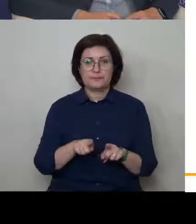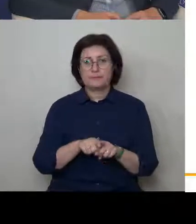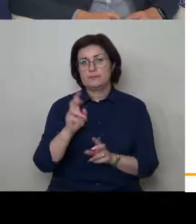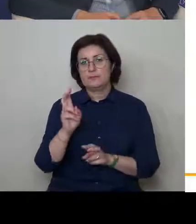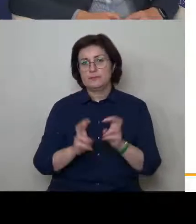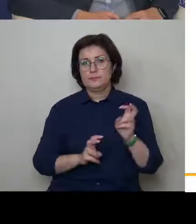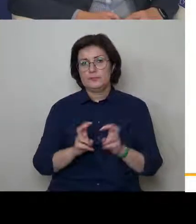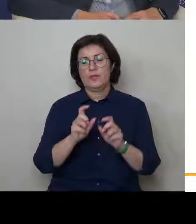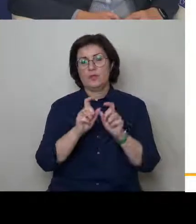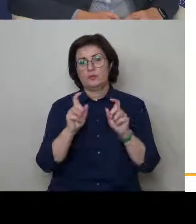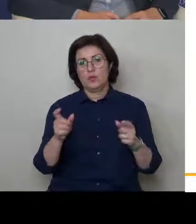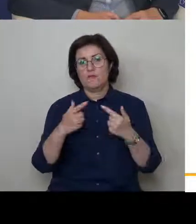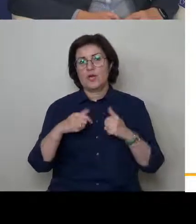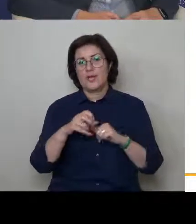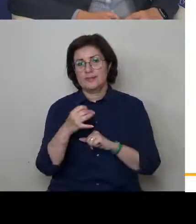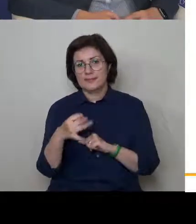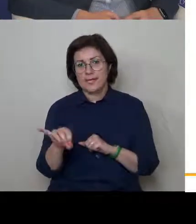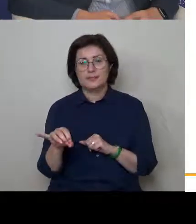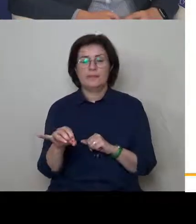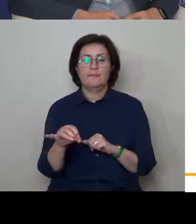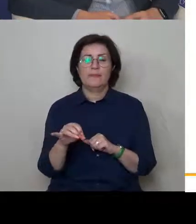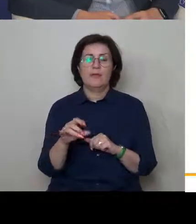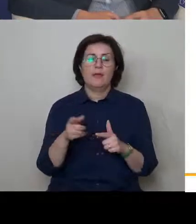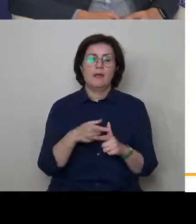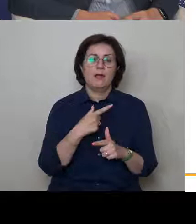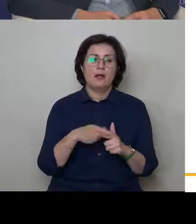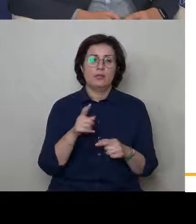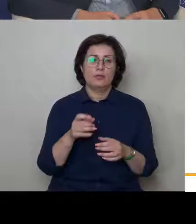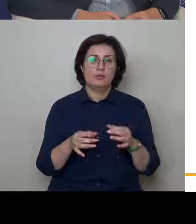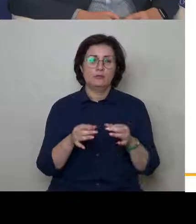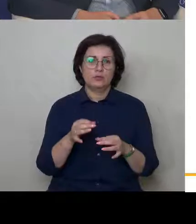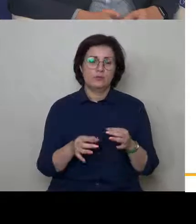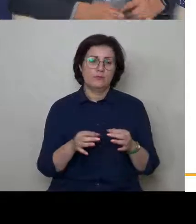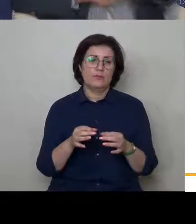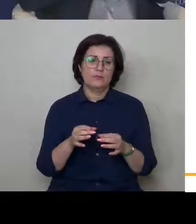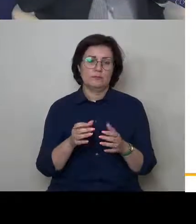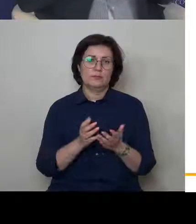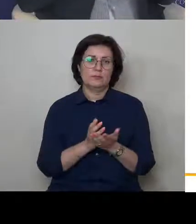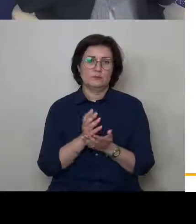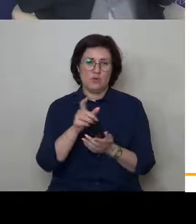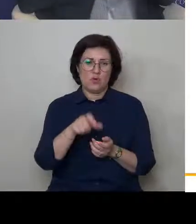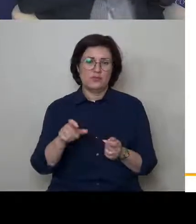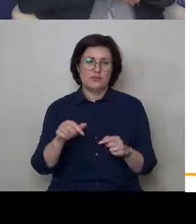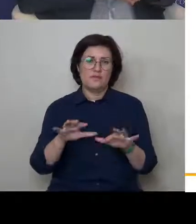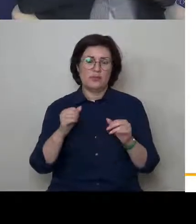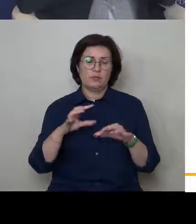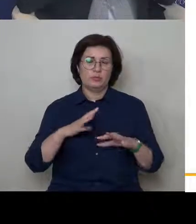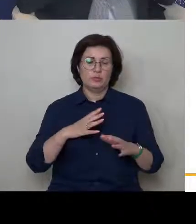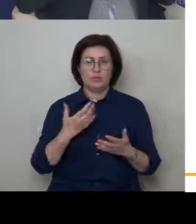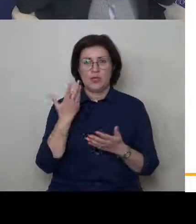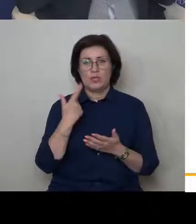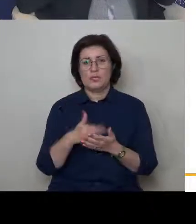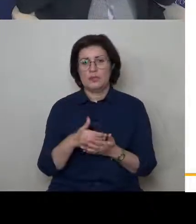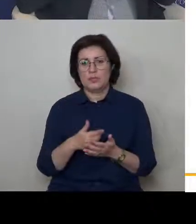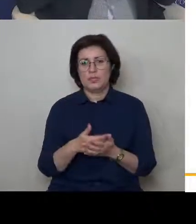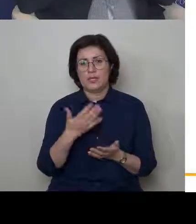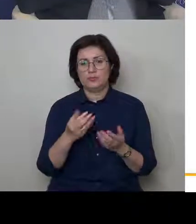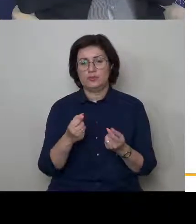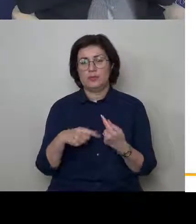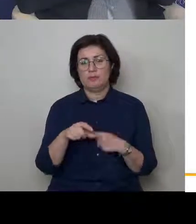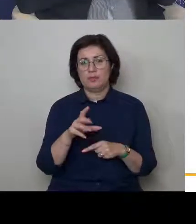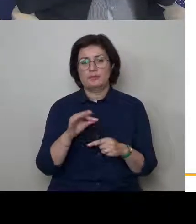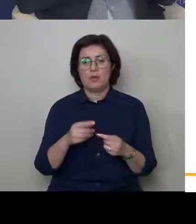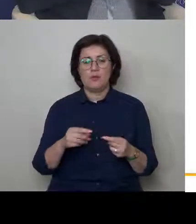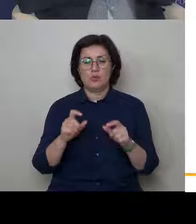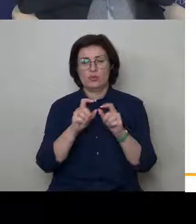or as well as organizations or institutions and their officials. For example, this